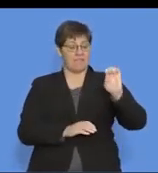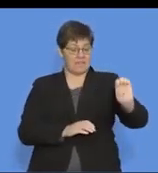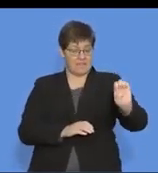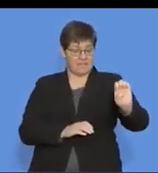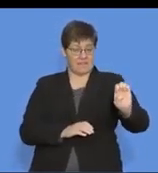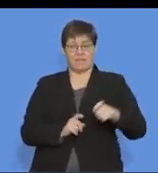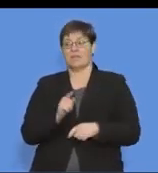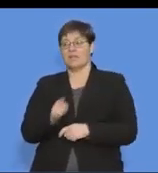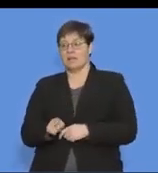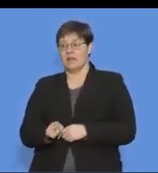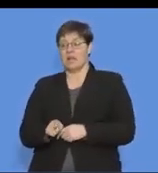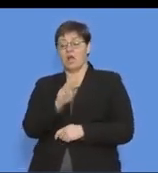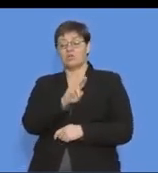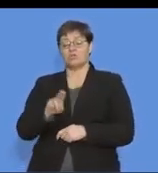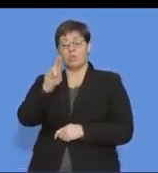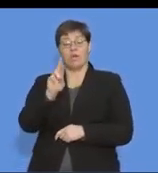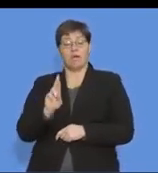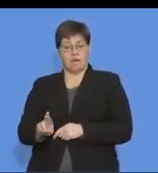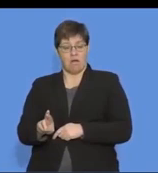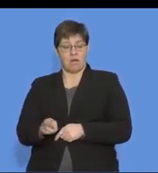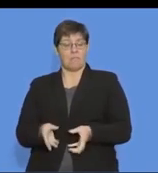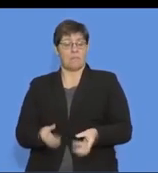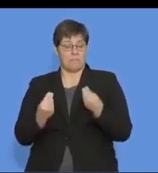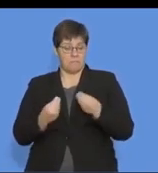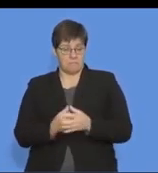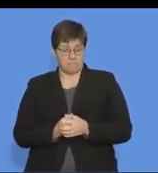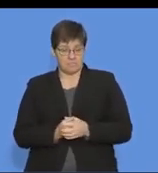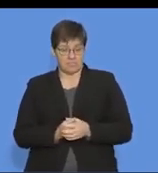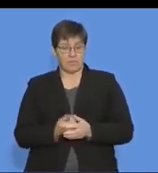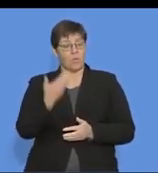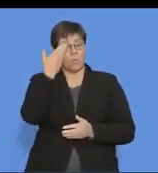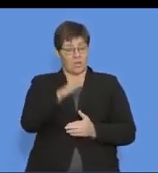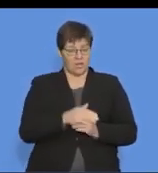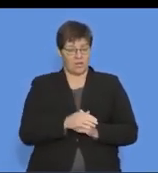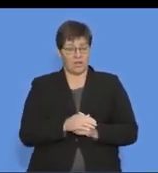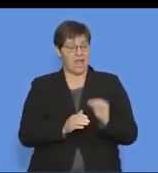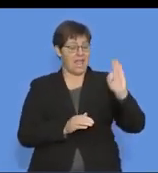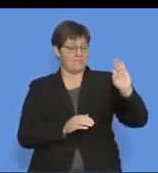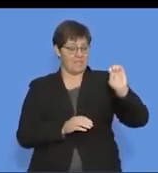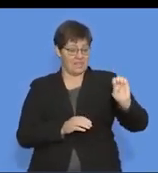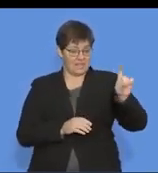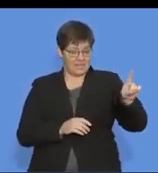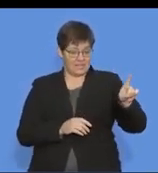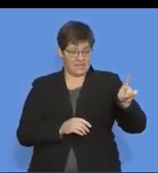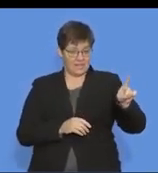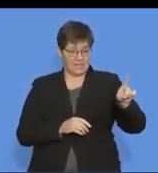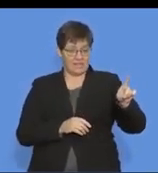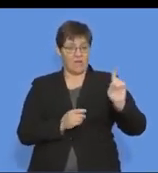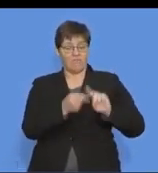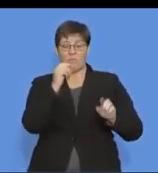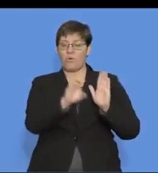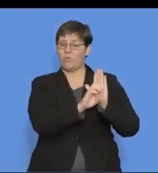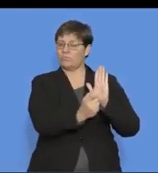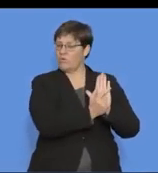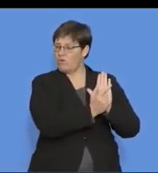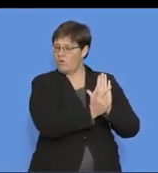force and the square of the distance exists? So we know that electrostatic force, okay, from Coulomb's